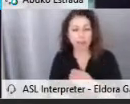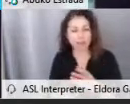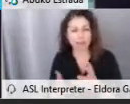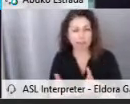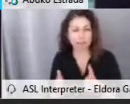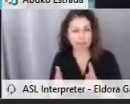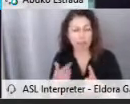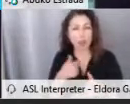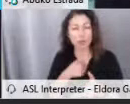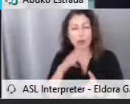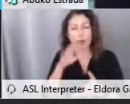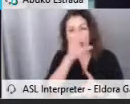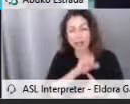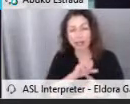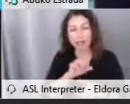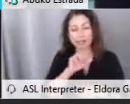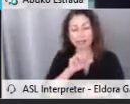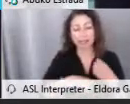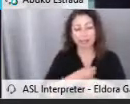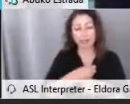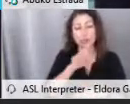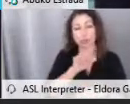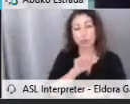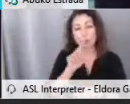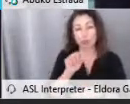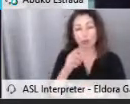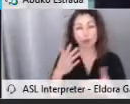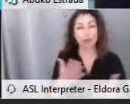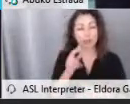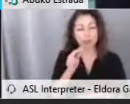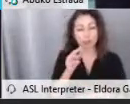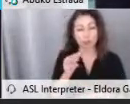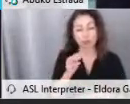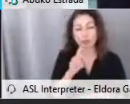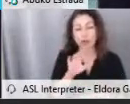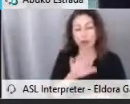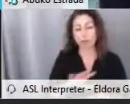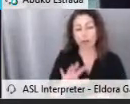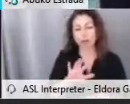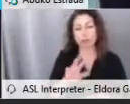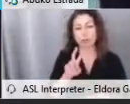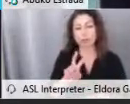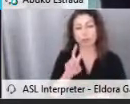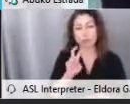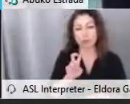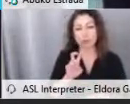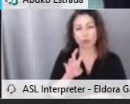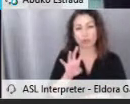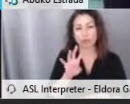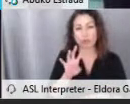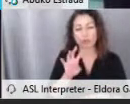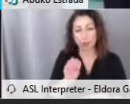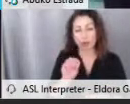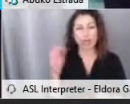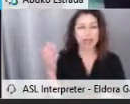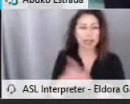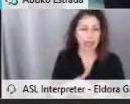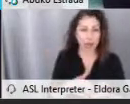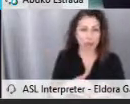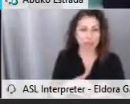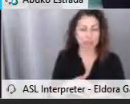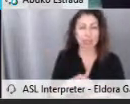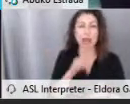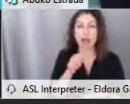We estimate that in 2020, in New Mexico, there are about 214,000 uninsured